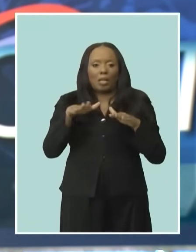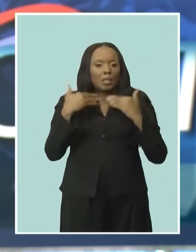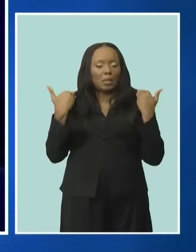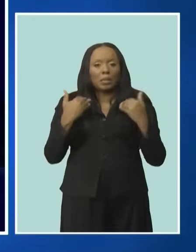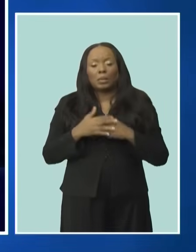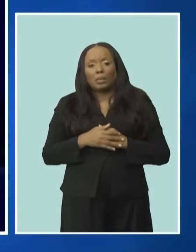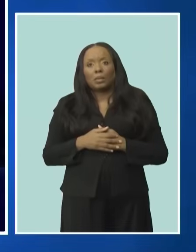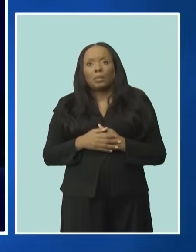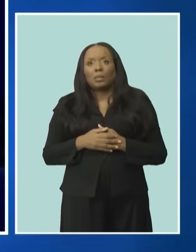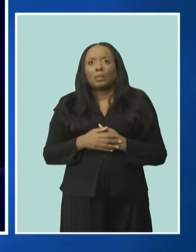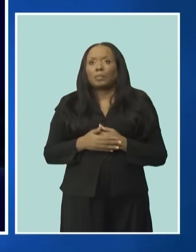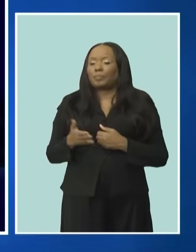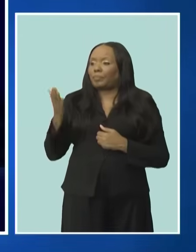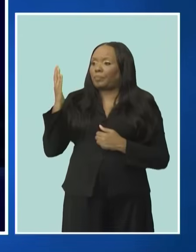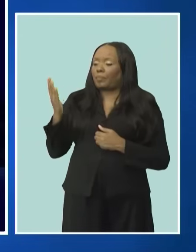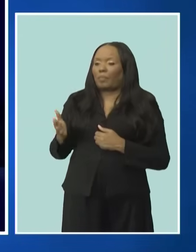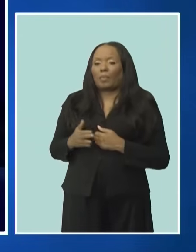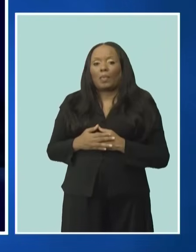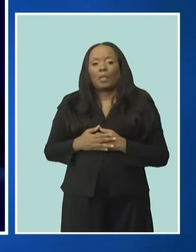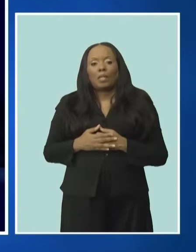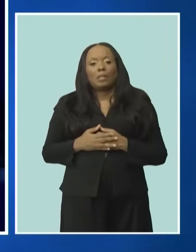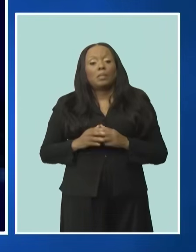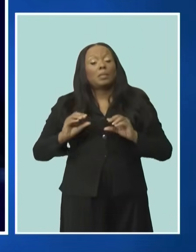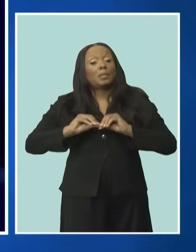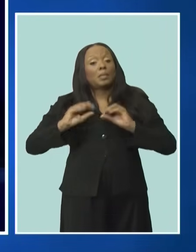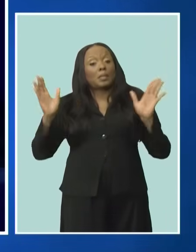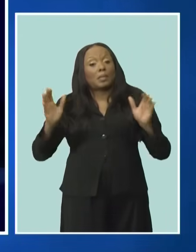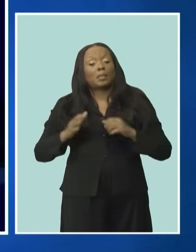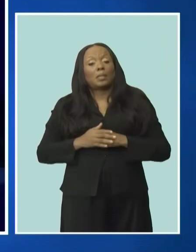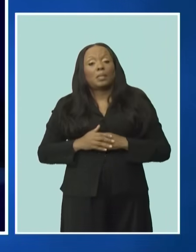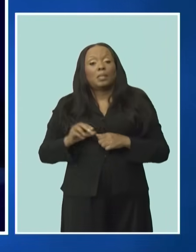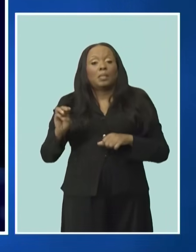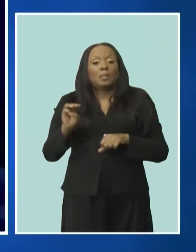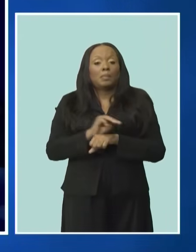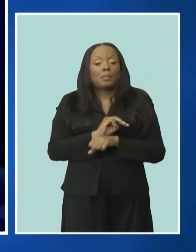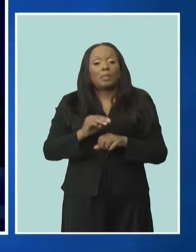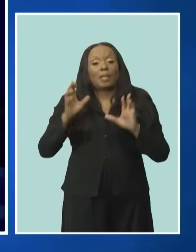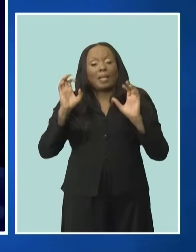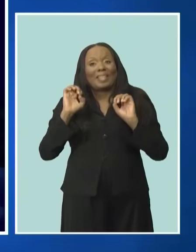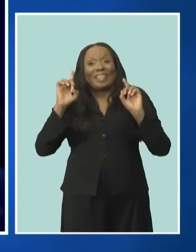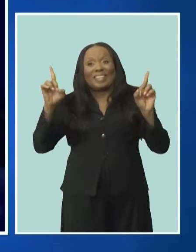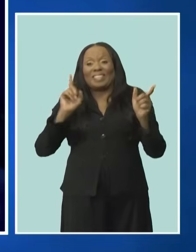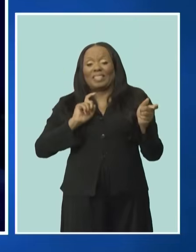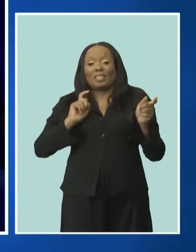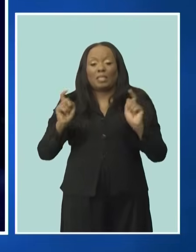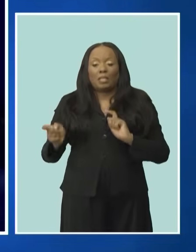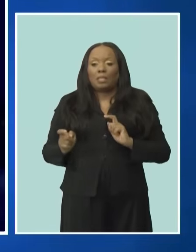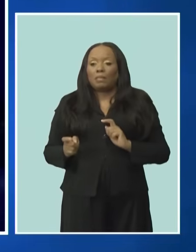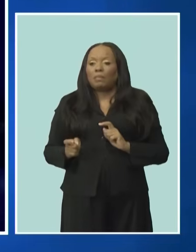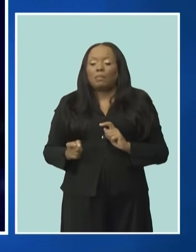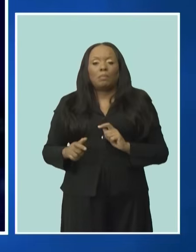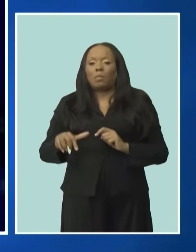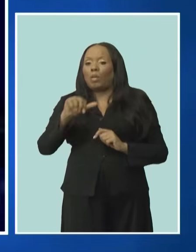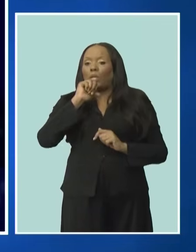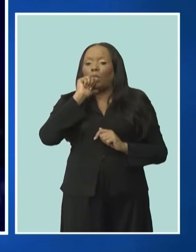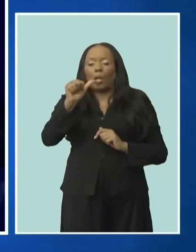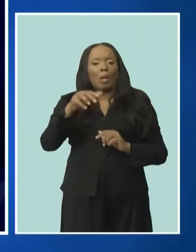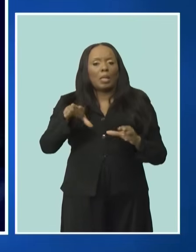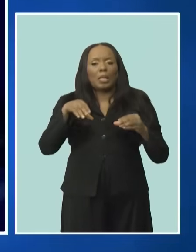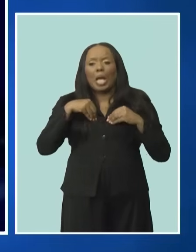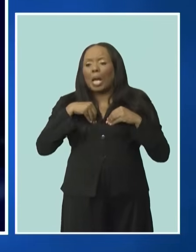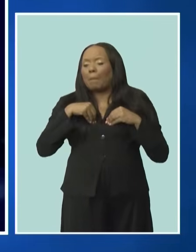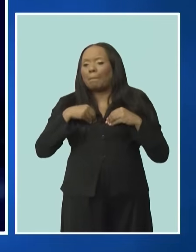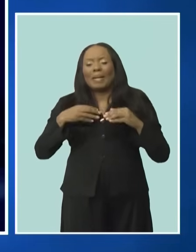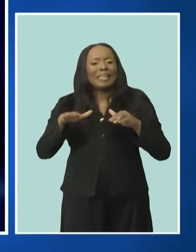And I want to make it abundantly clear that the Ministry of Educational Transformation has a zero-tolerance policy towards this state of